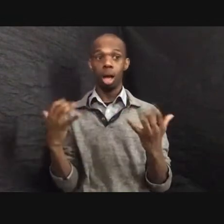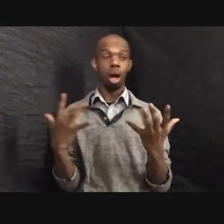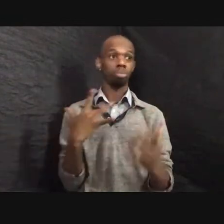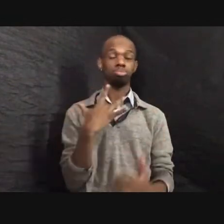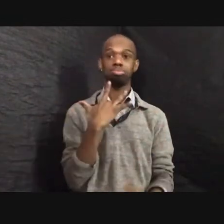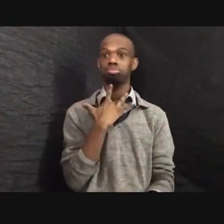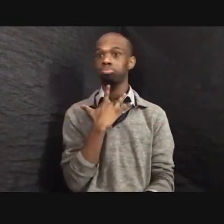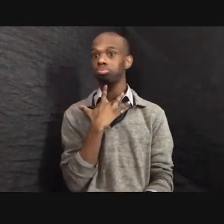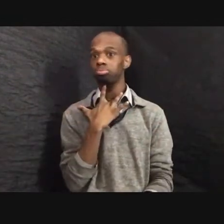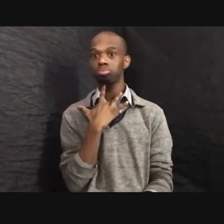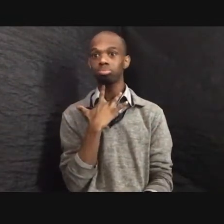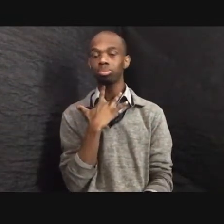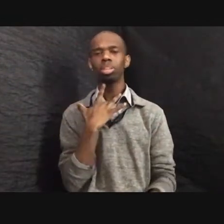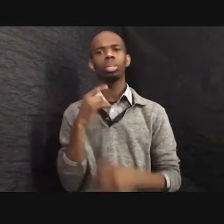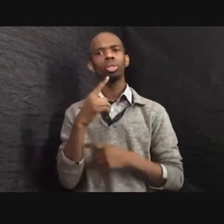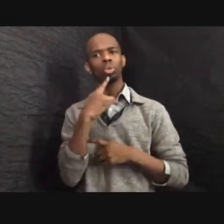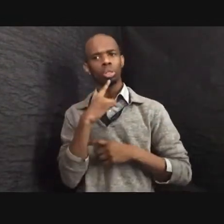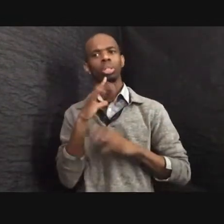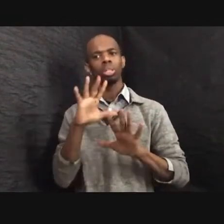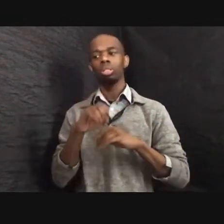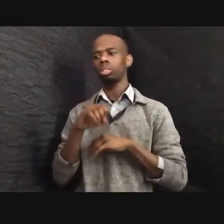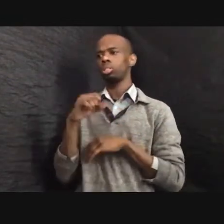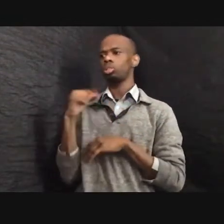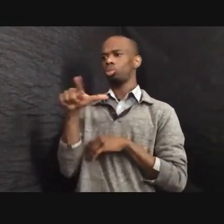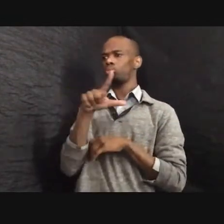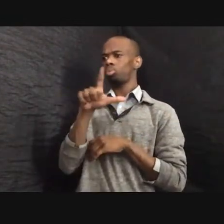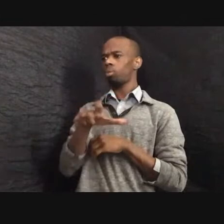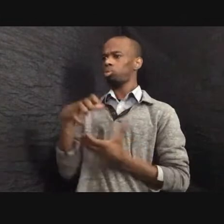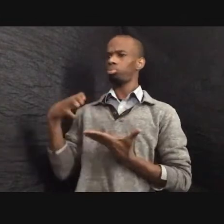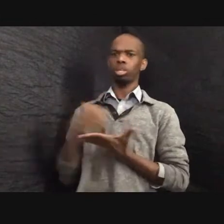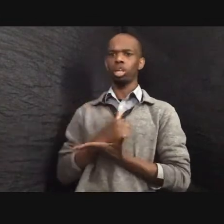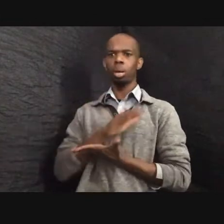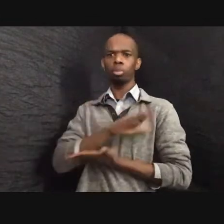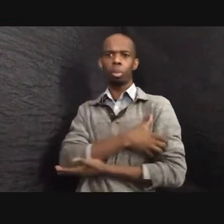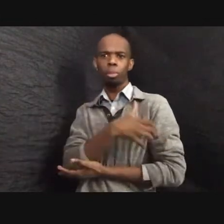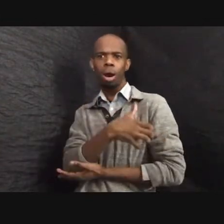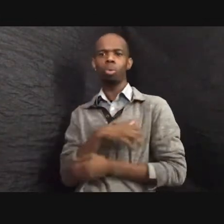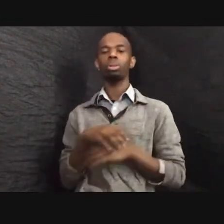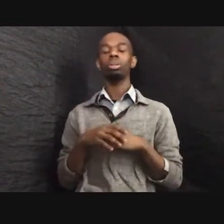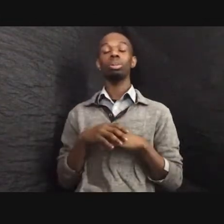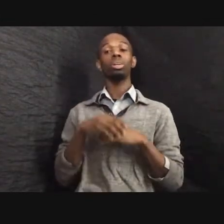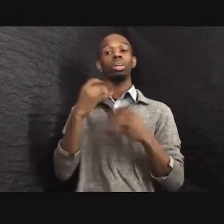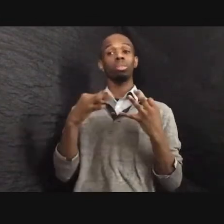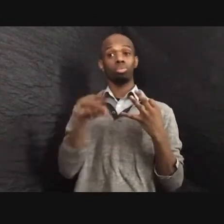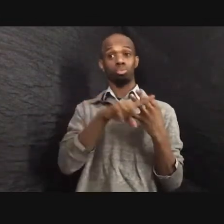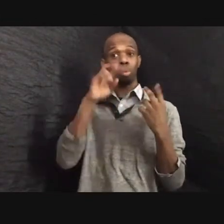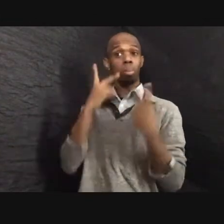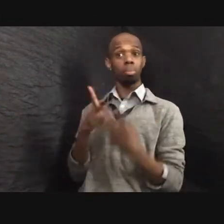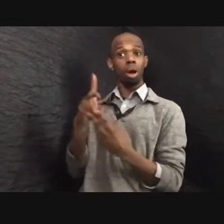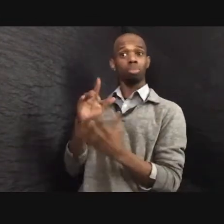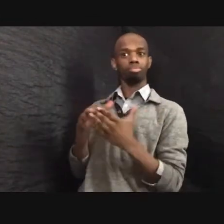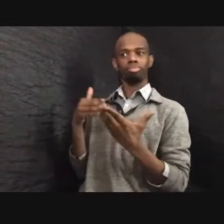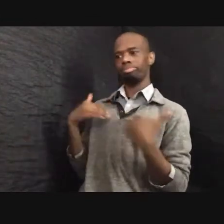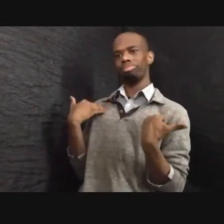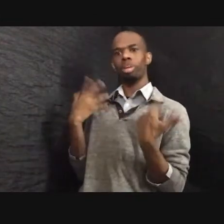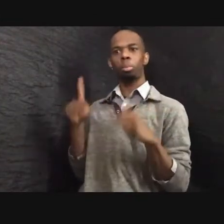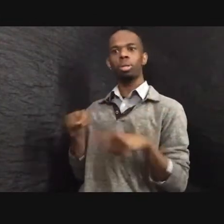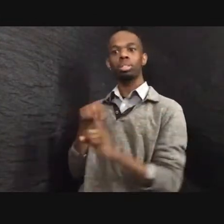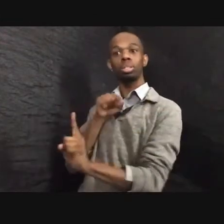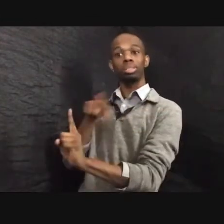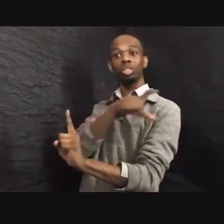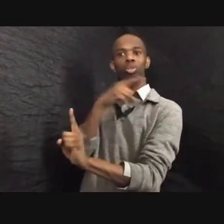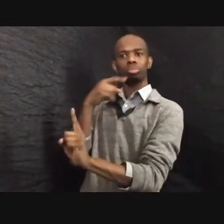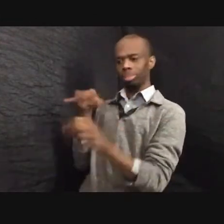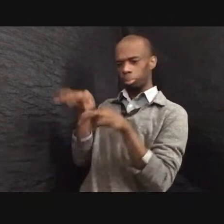tell a young person now on how they can possibly claim their power going in fresh and young like you